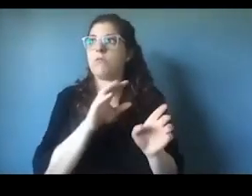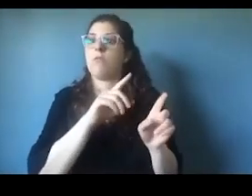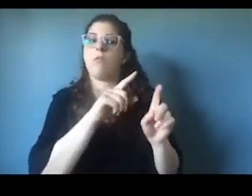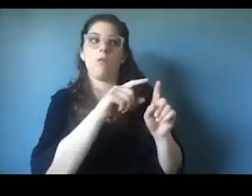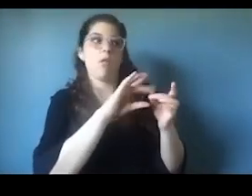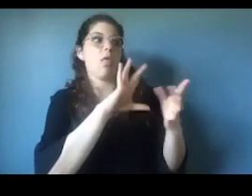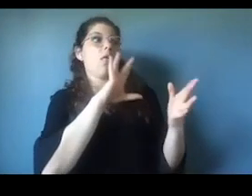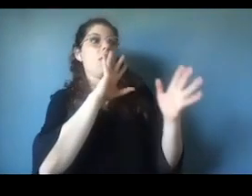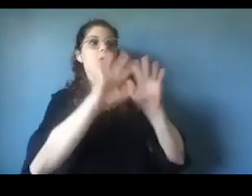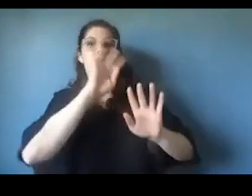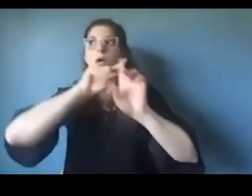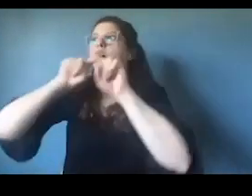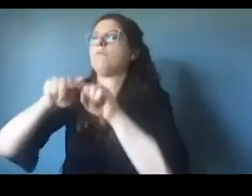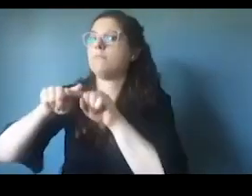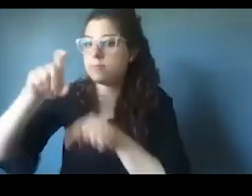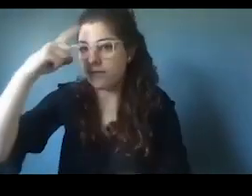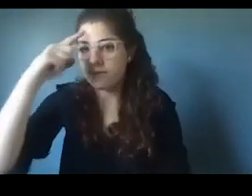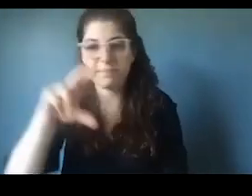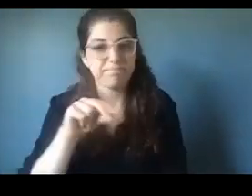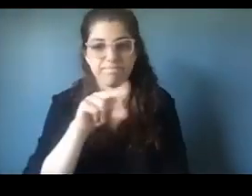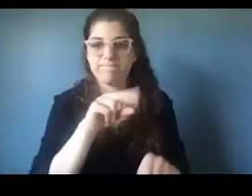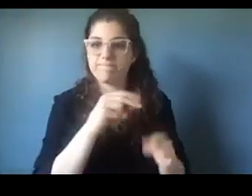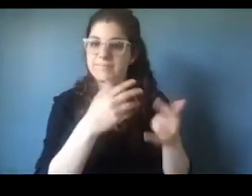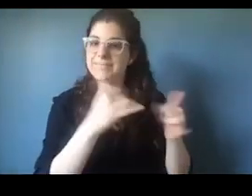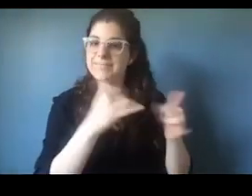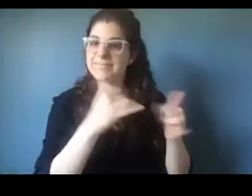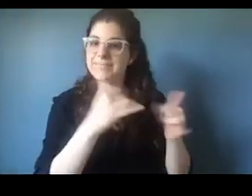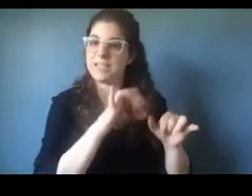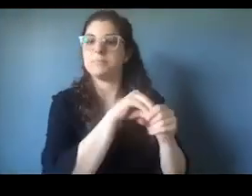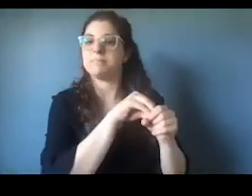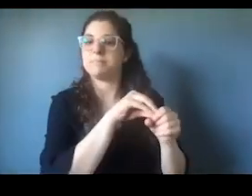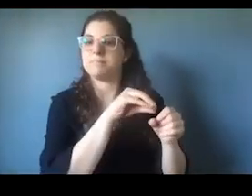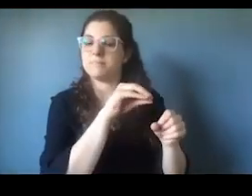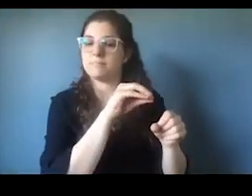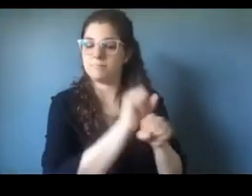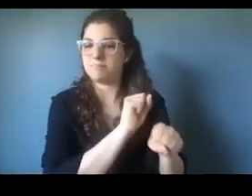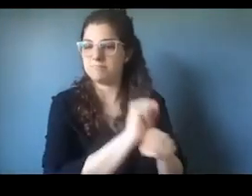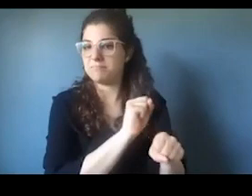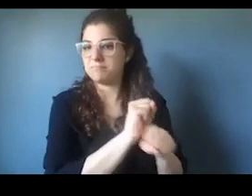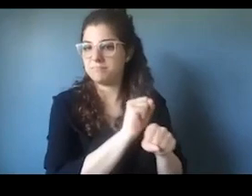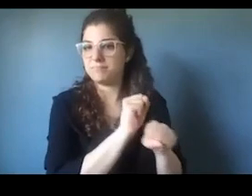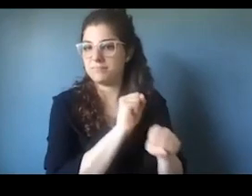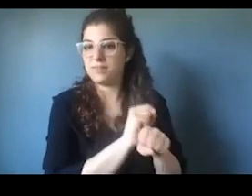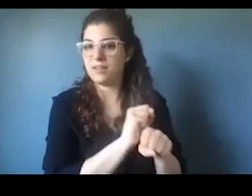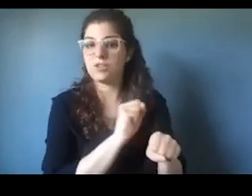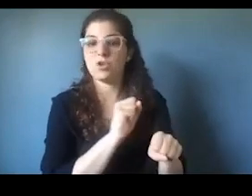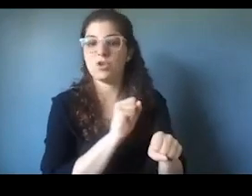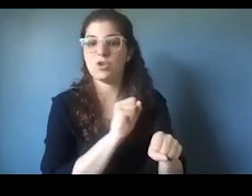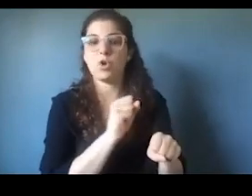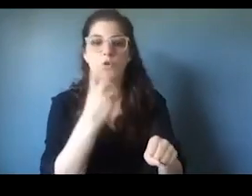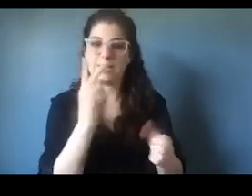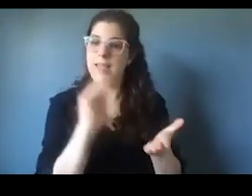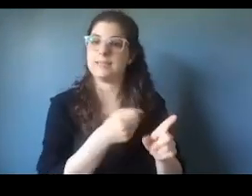from their employer. Okay, so because of that, unemployment has risen much less. And you've seen much less of an impact on a lot of